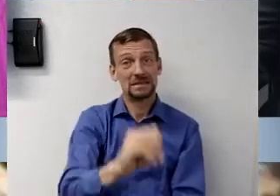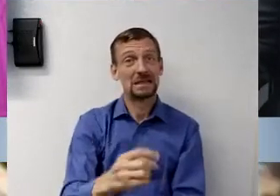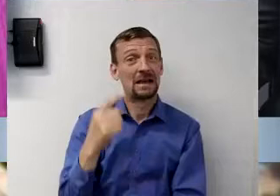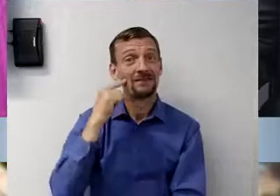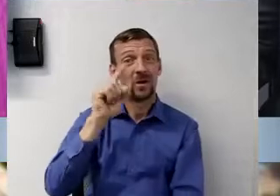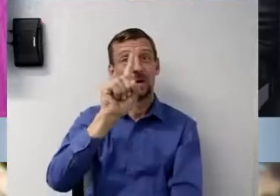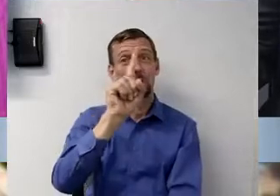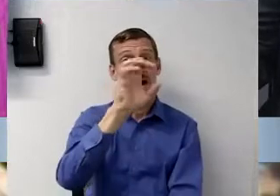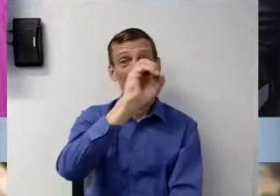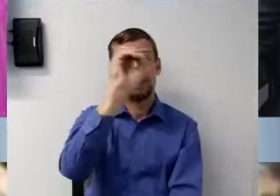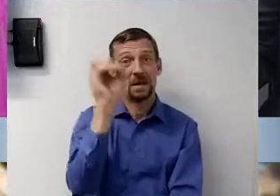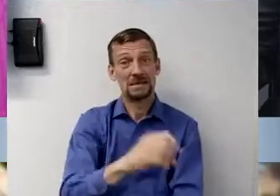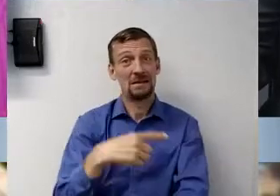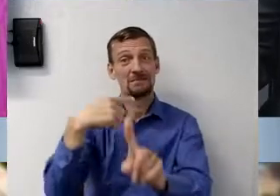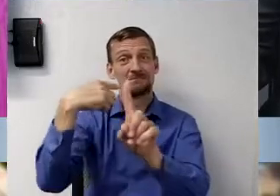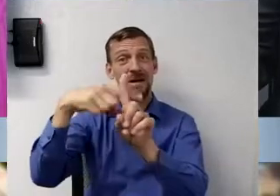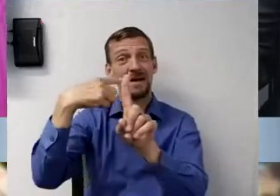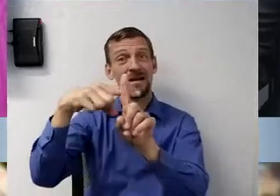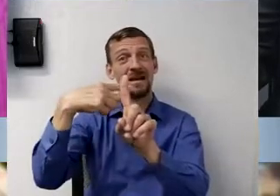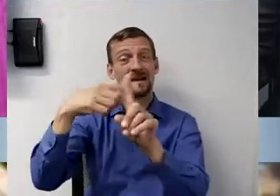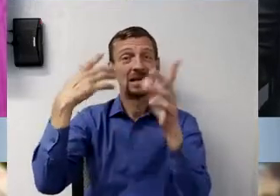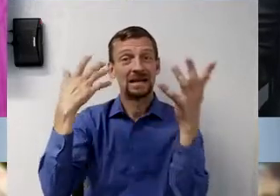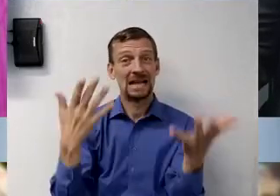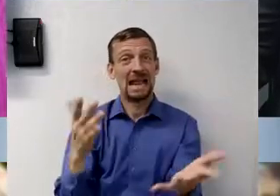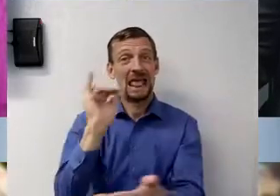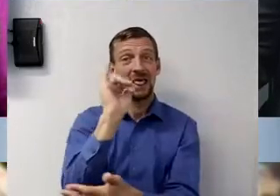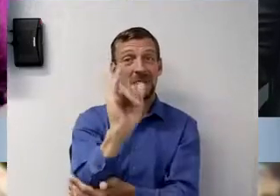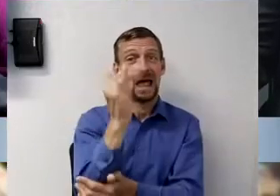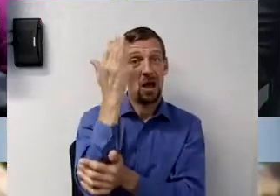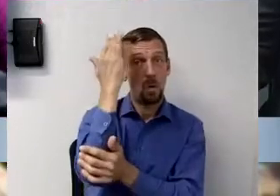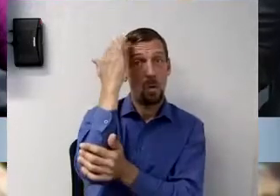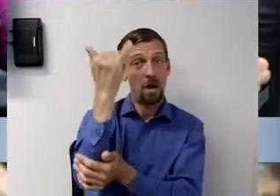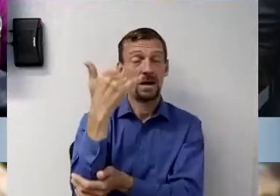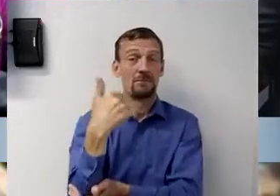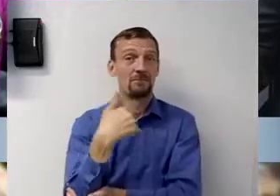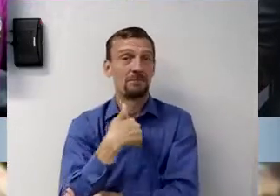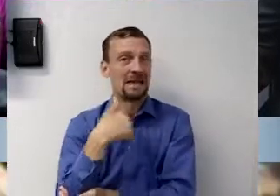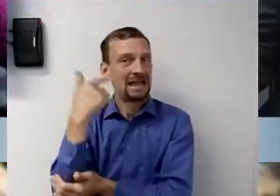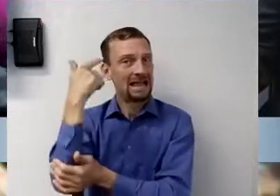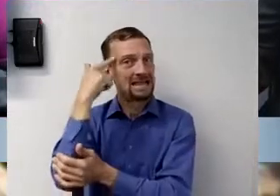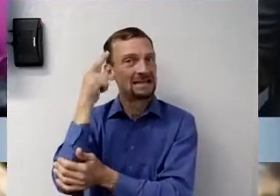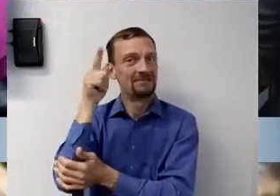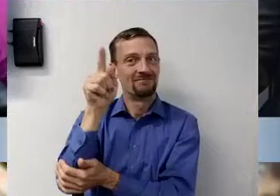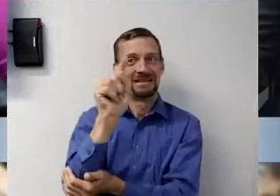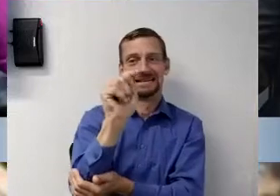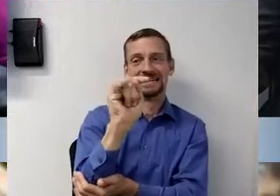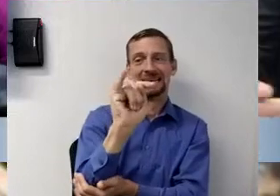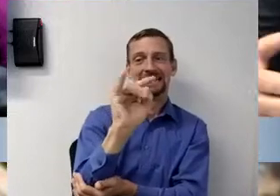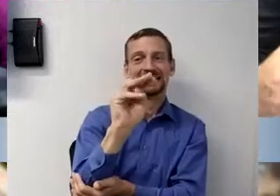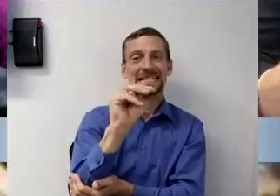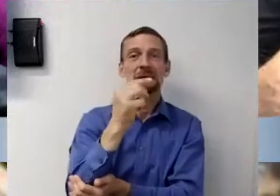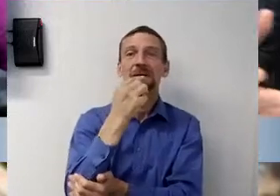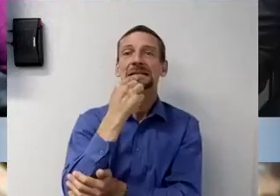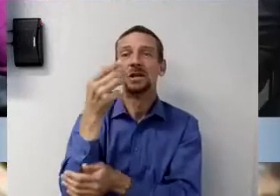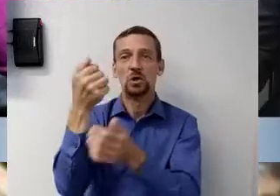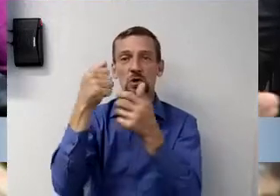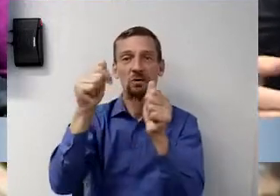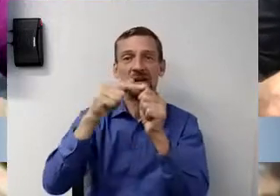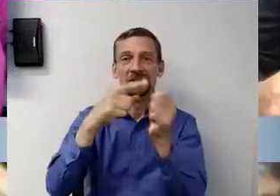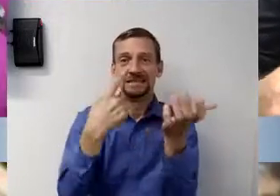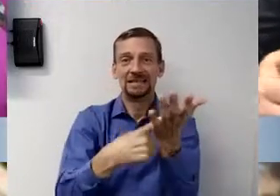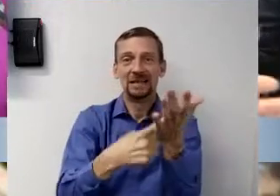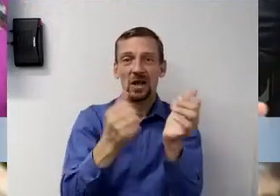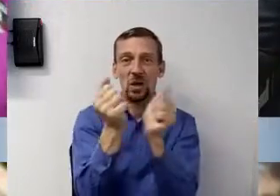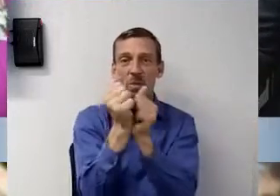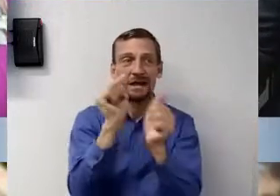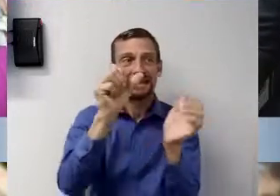positivity rate. And so that's why, and he says that he's been trying to work with the state to help them understand